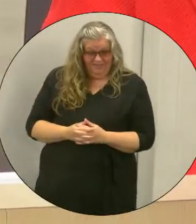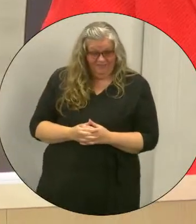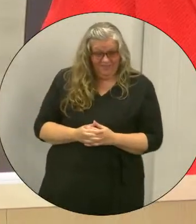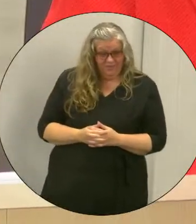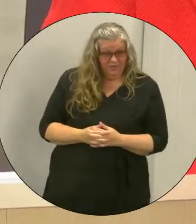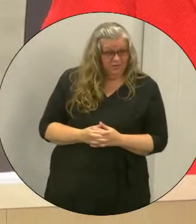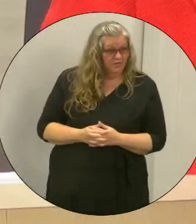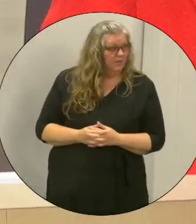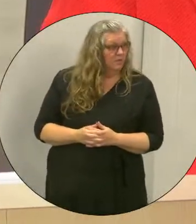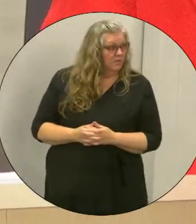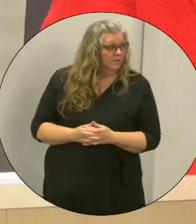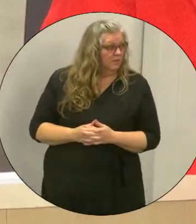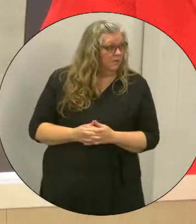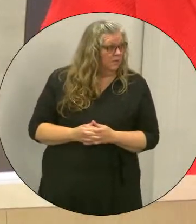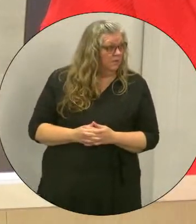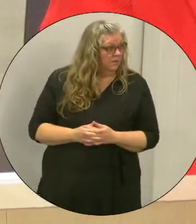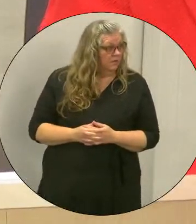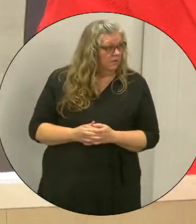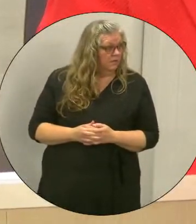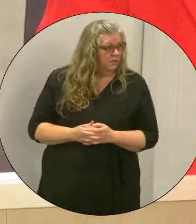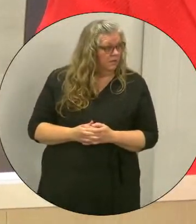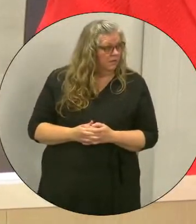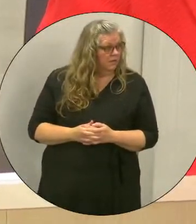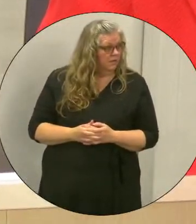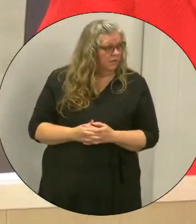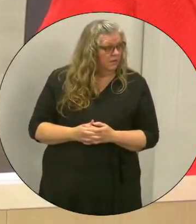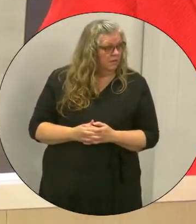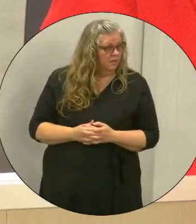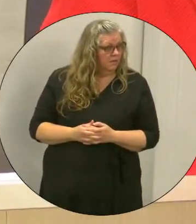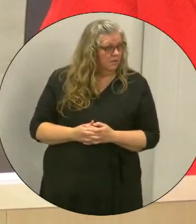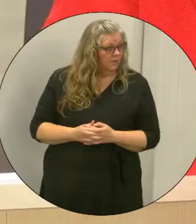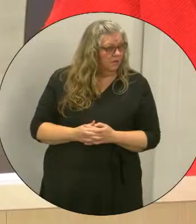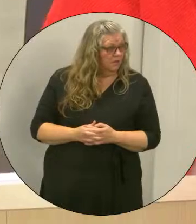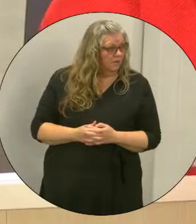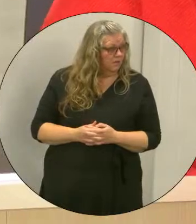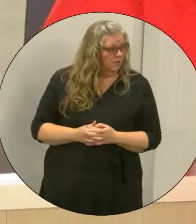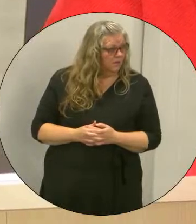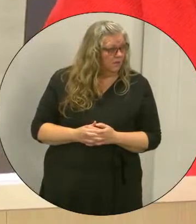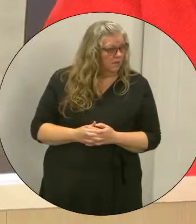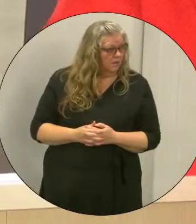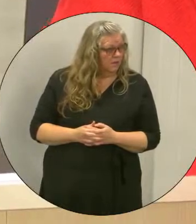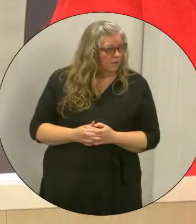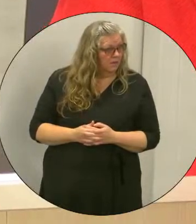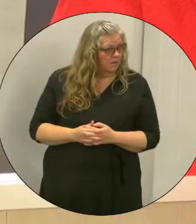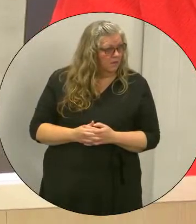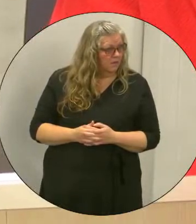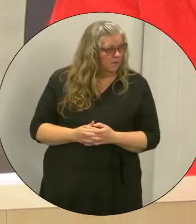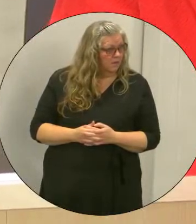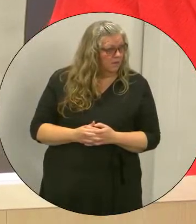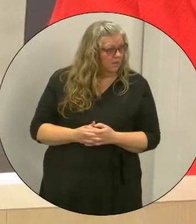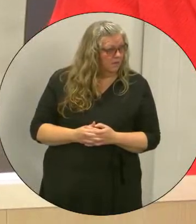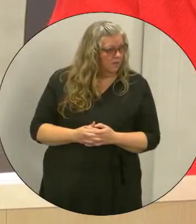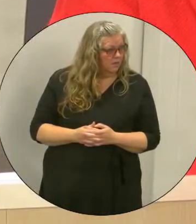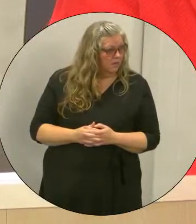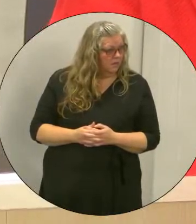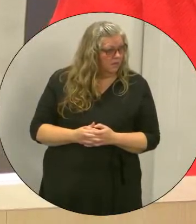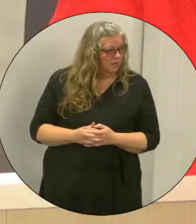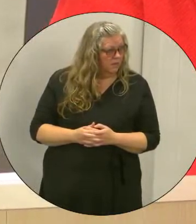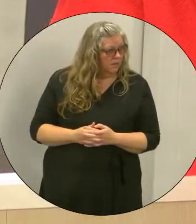We are going to go ahead. I'd like to ask trustee, I'm sorry. I have